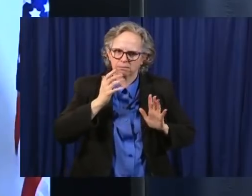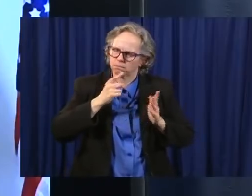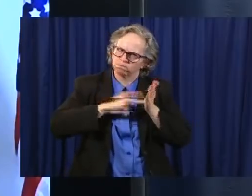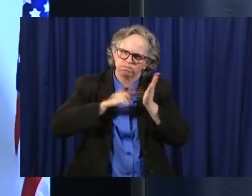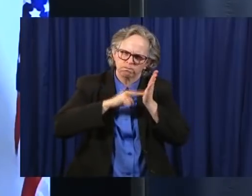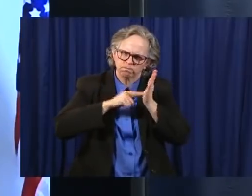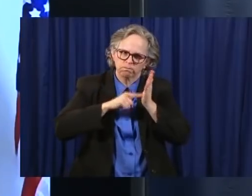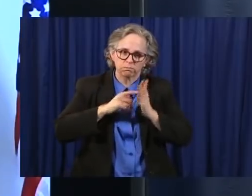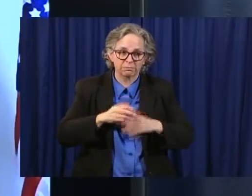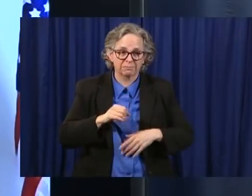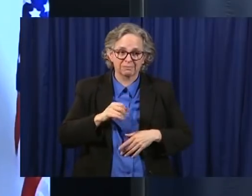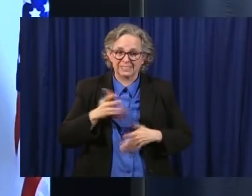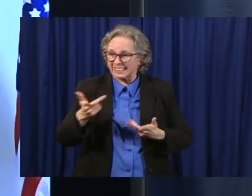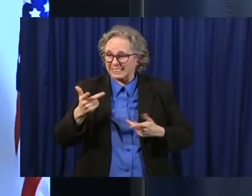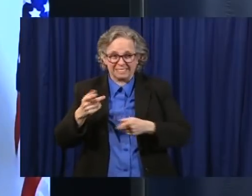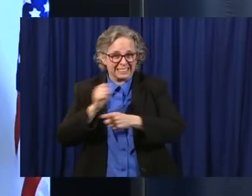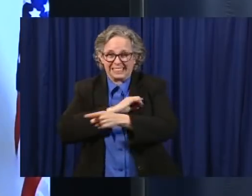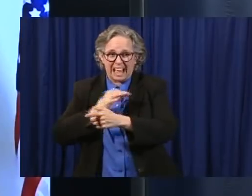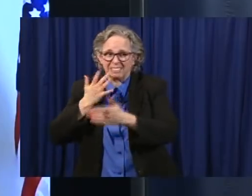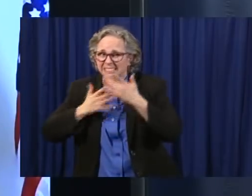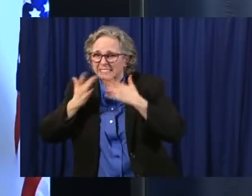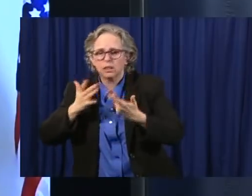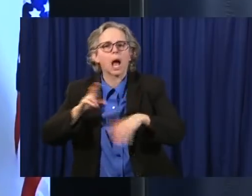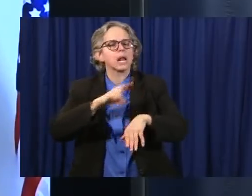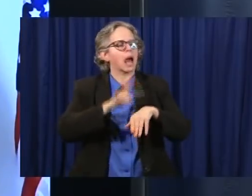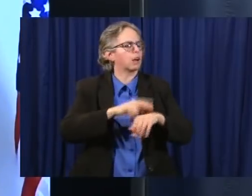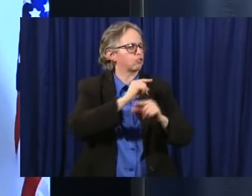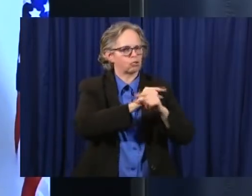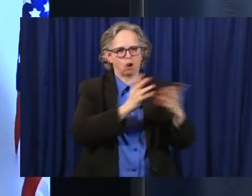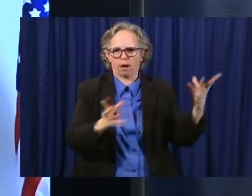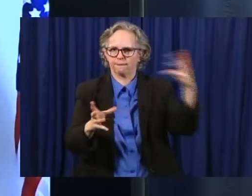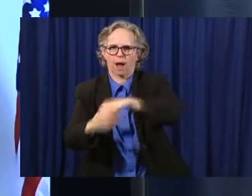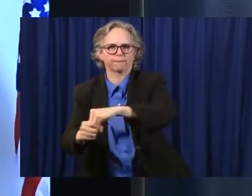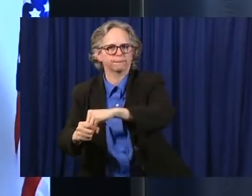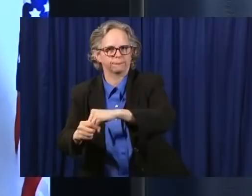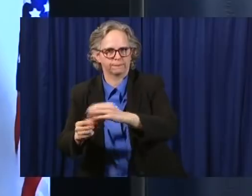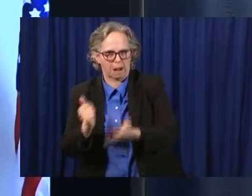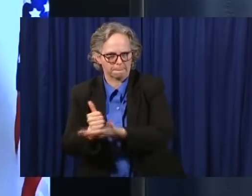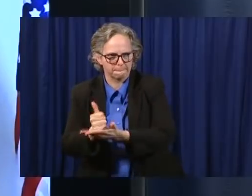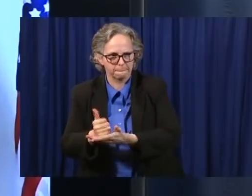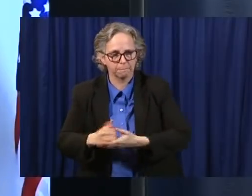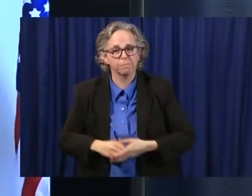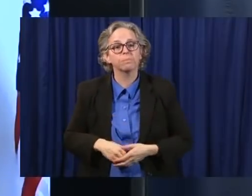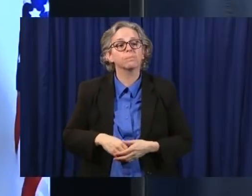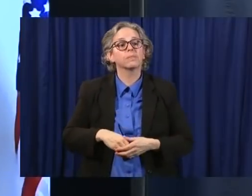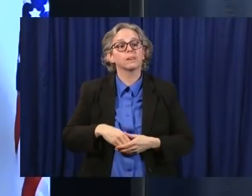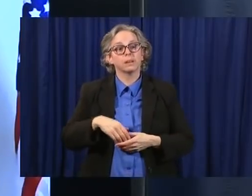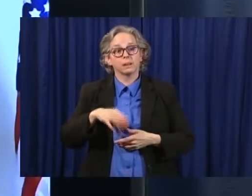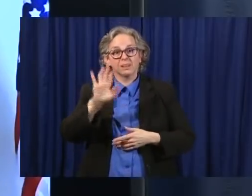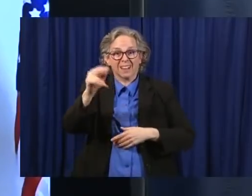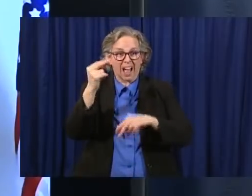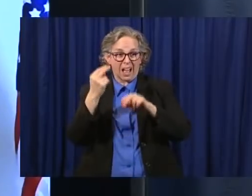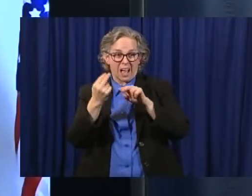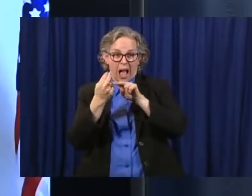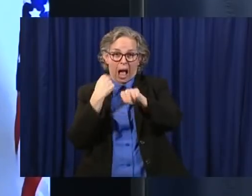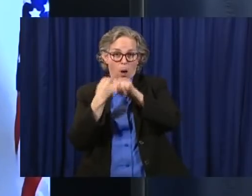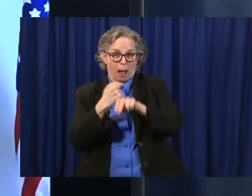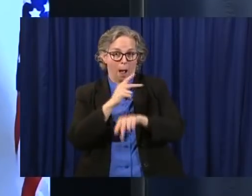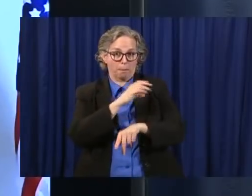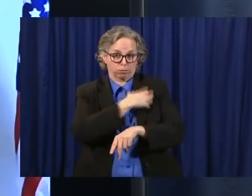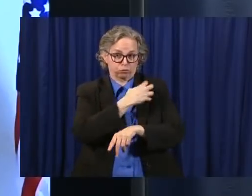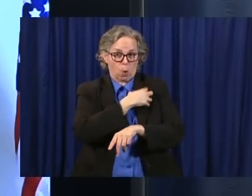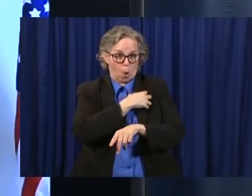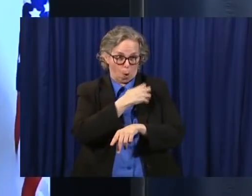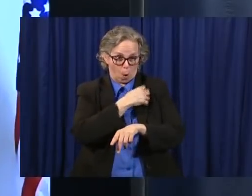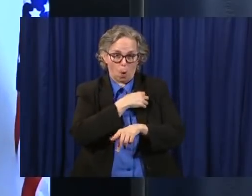National Guard helps us do that. We also use the Highway Patrol to do perimeter patrol at several of our prisons, and that allows us to